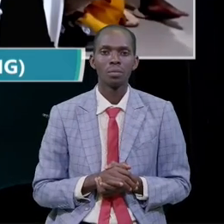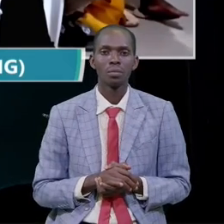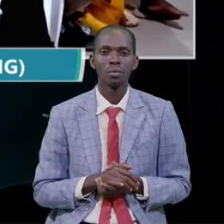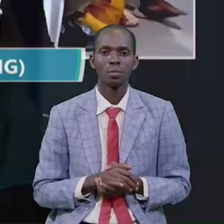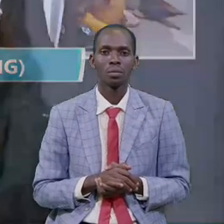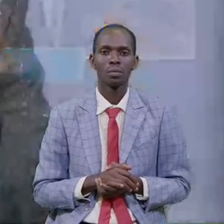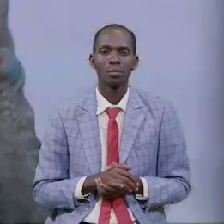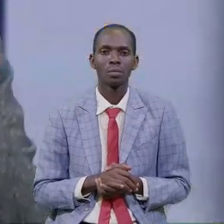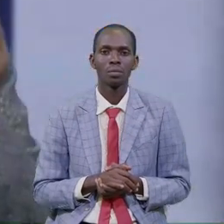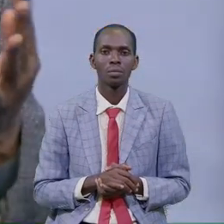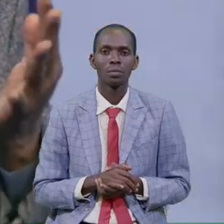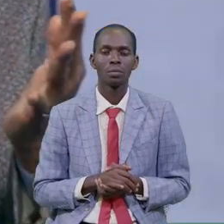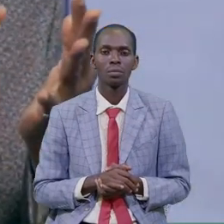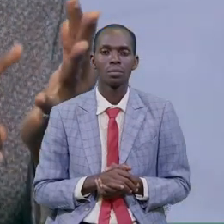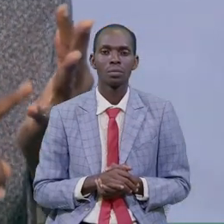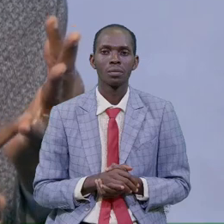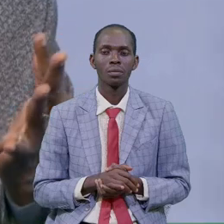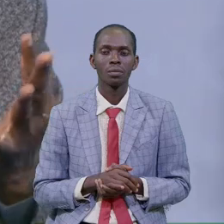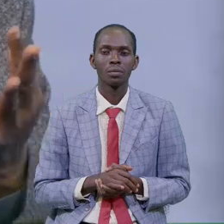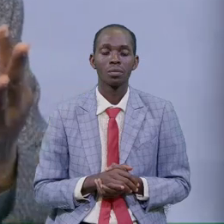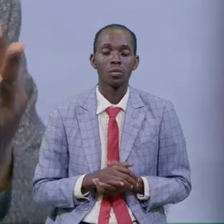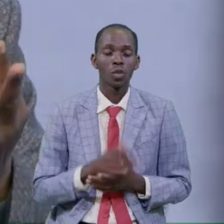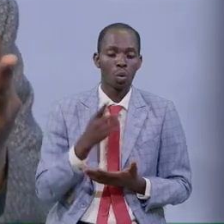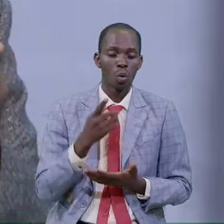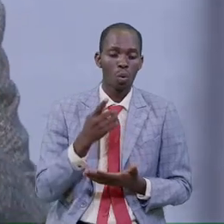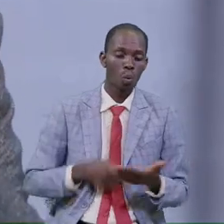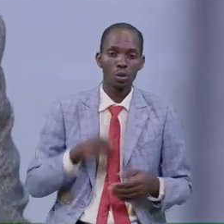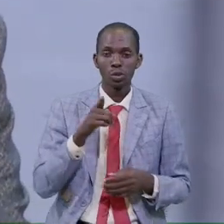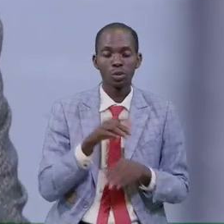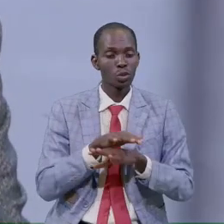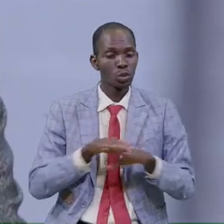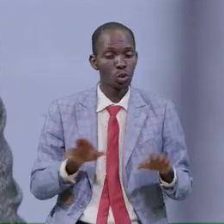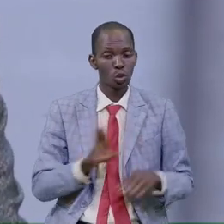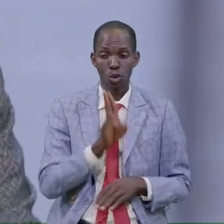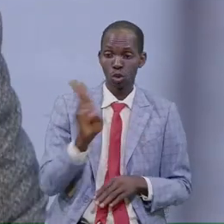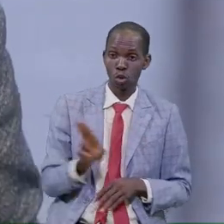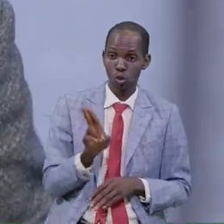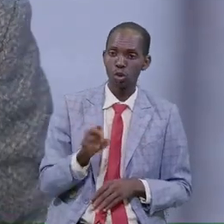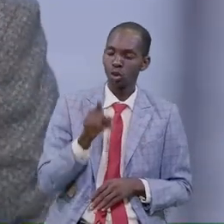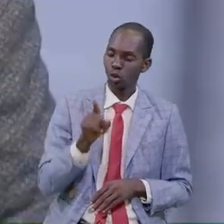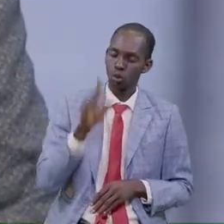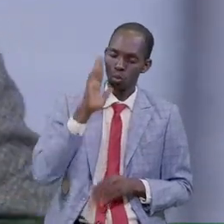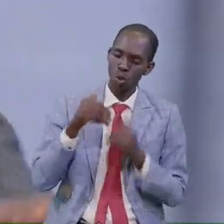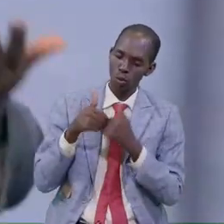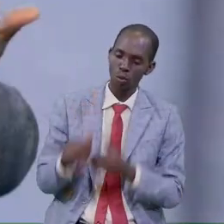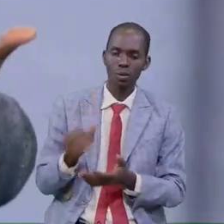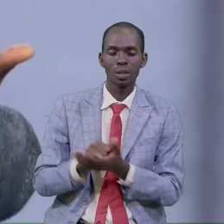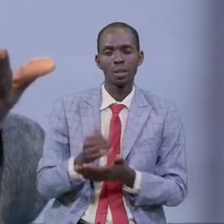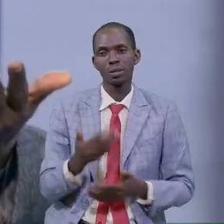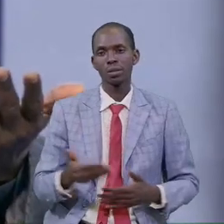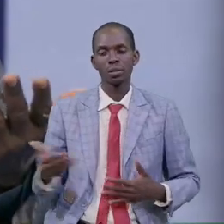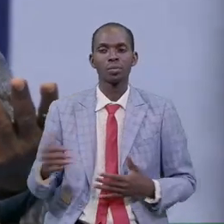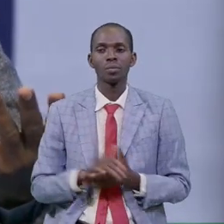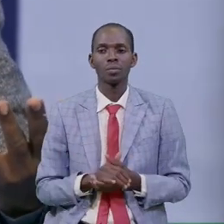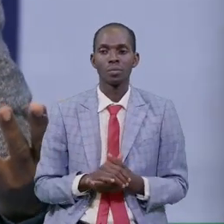utilisaient les membres de leur corps. What ils étaient you don't en santé. Use, you lose. Ce que vous n'utilisez pas, vous allez le perdre. And so,